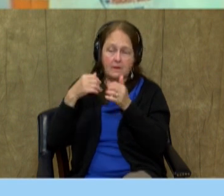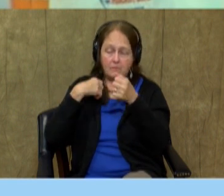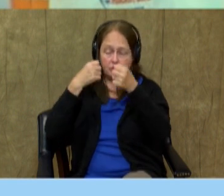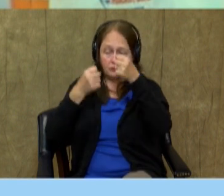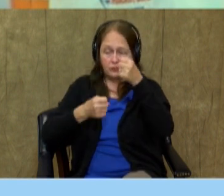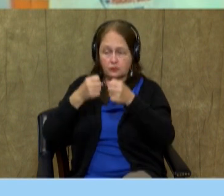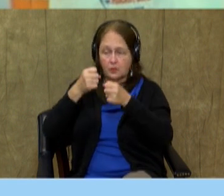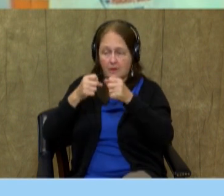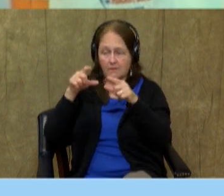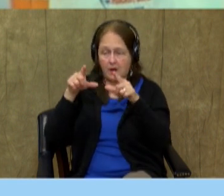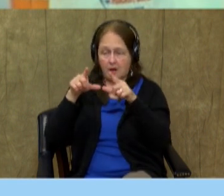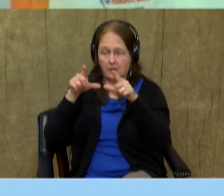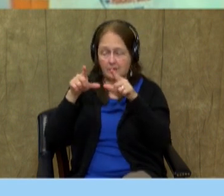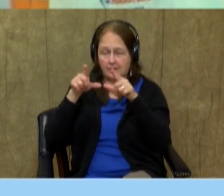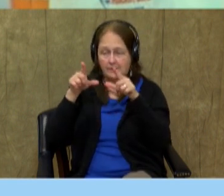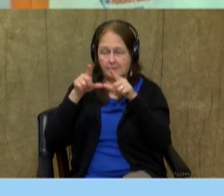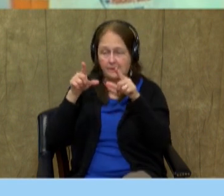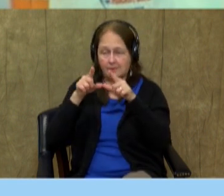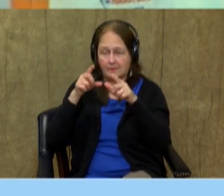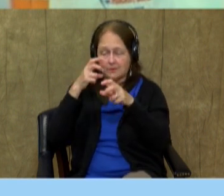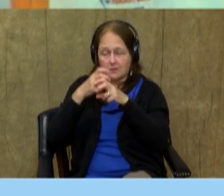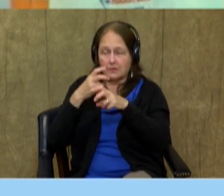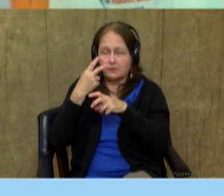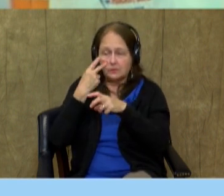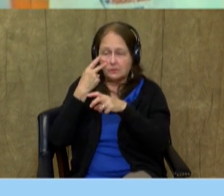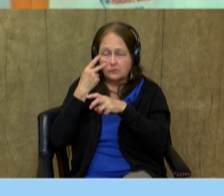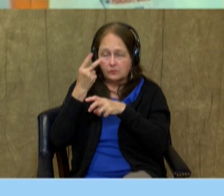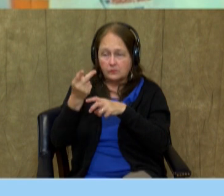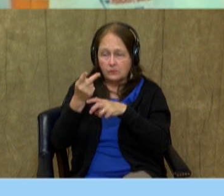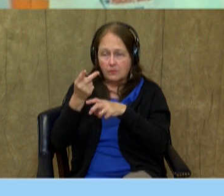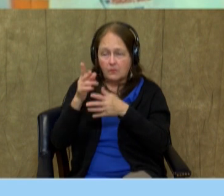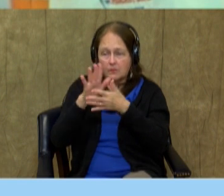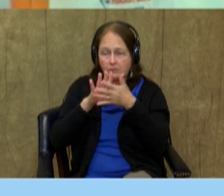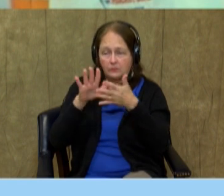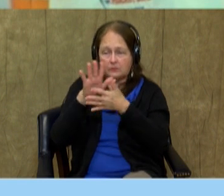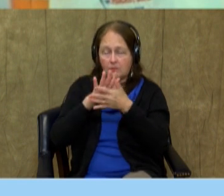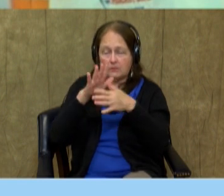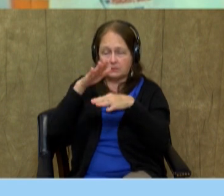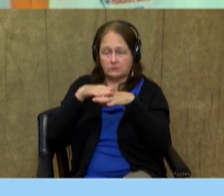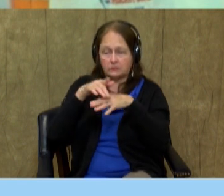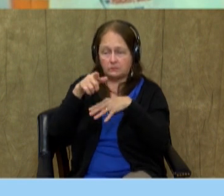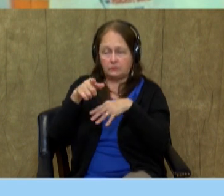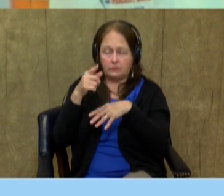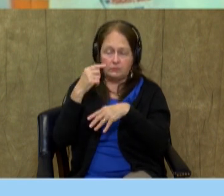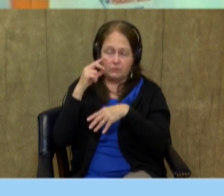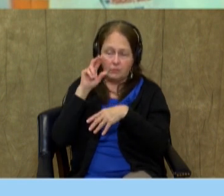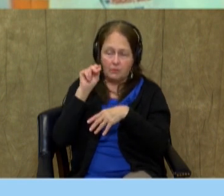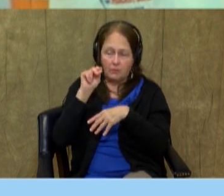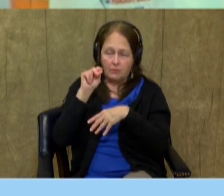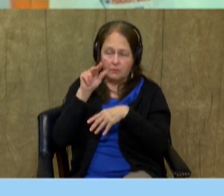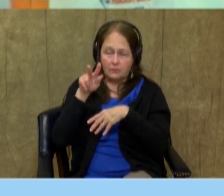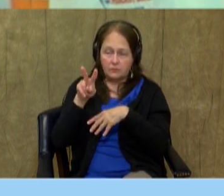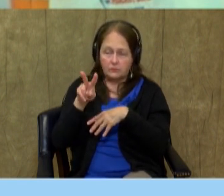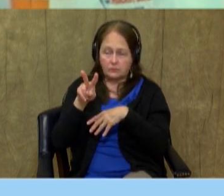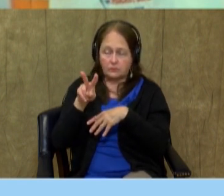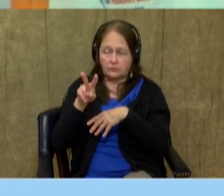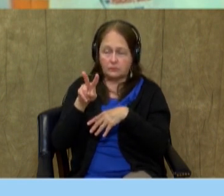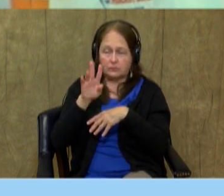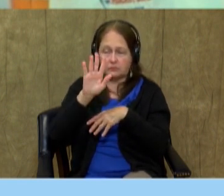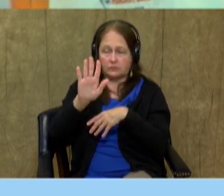driver's license. It's hard for you to see, and there's kind of a glare on it, but it said on there that there were only 32 of those issues,